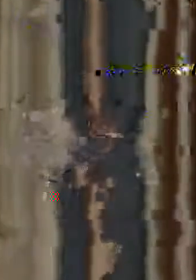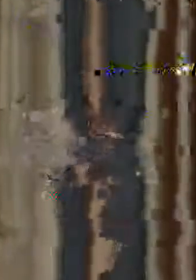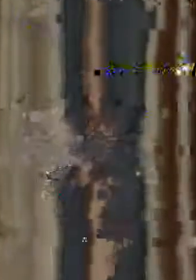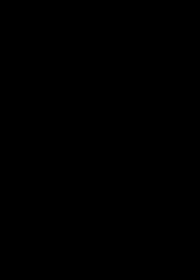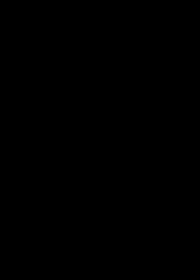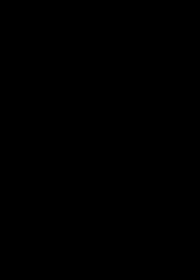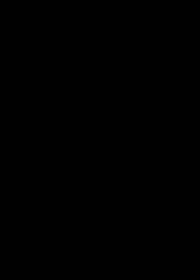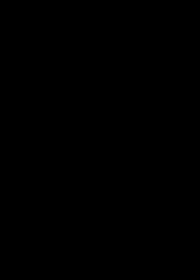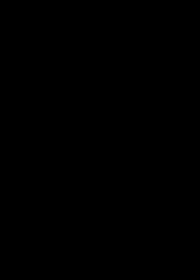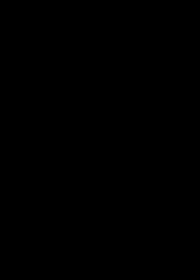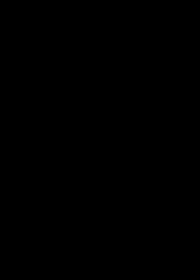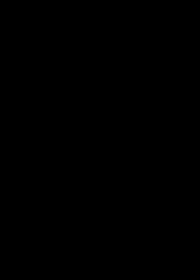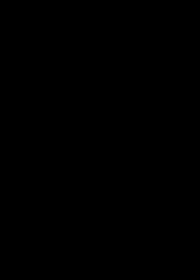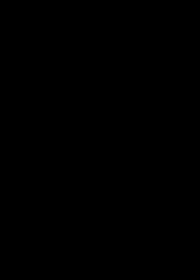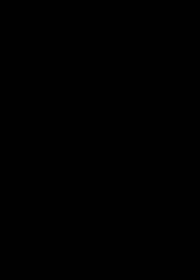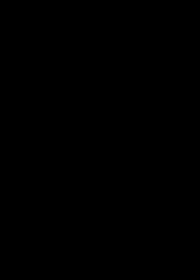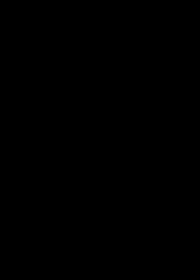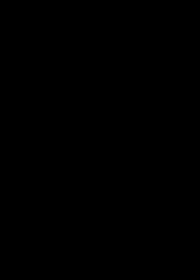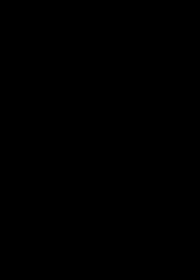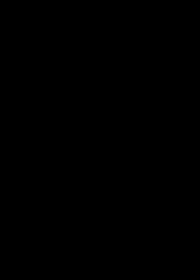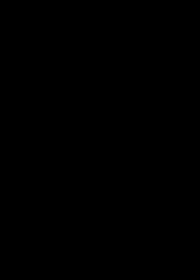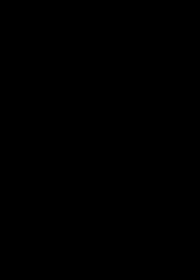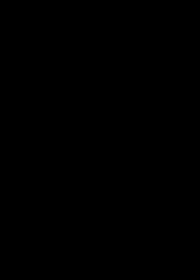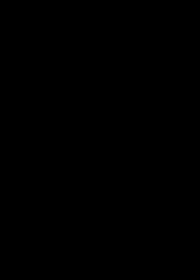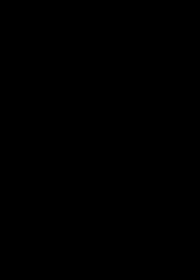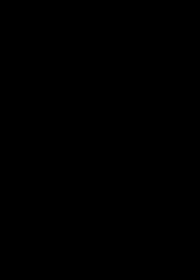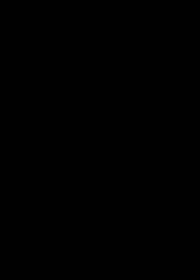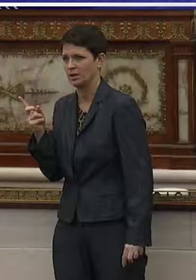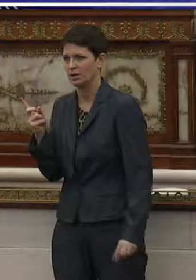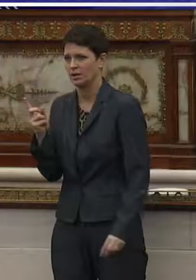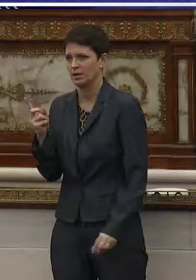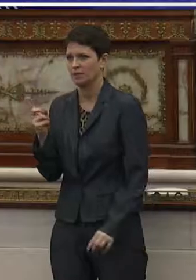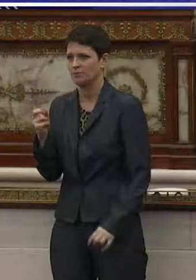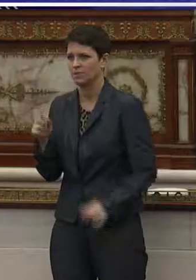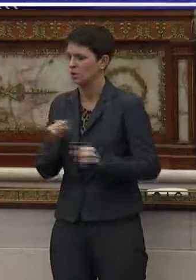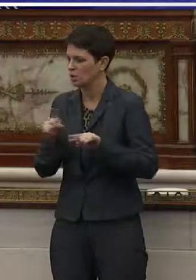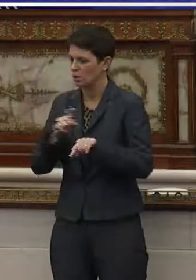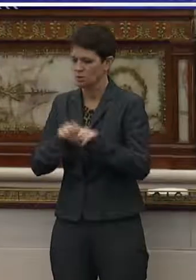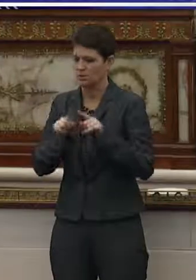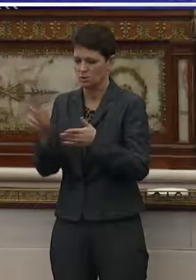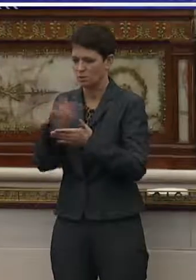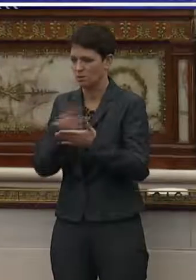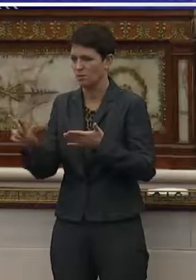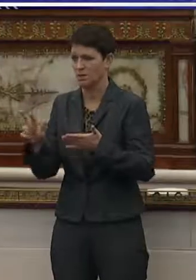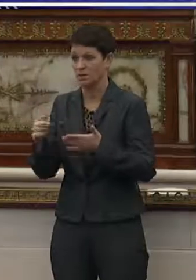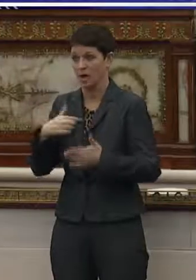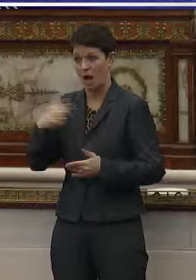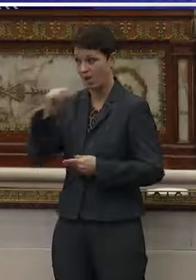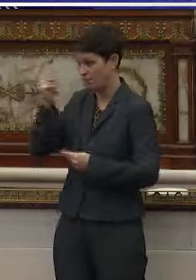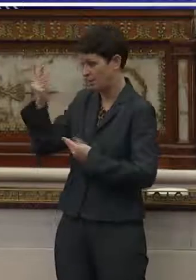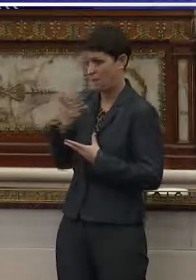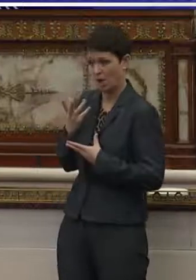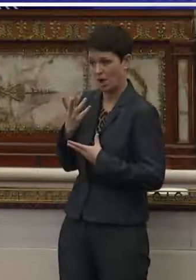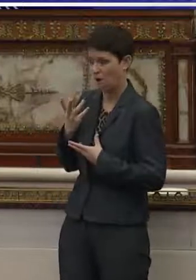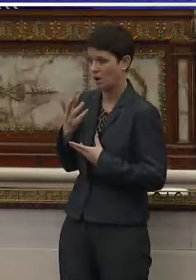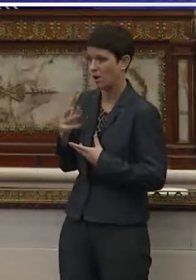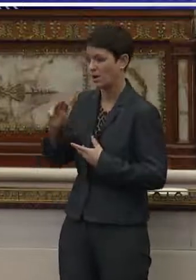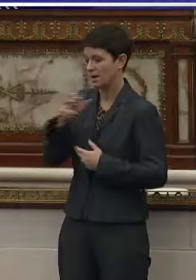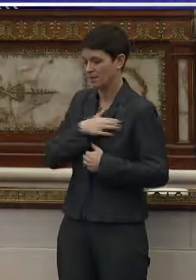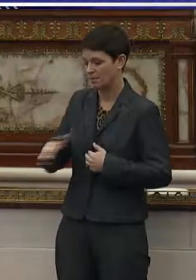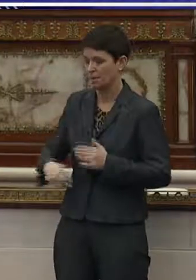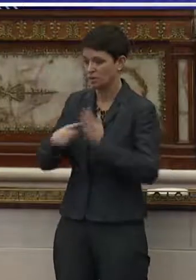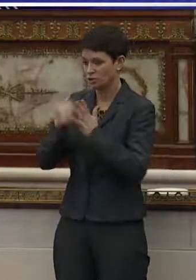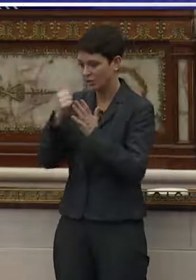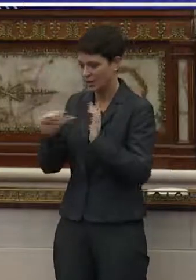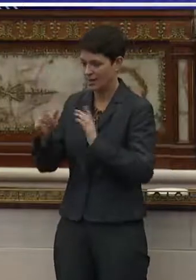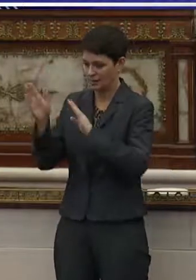3 weeks. I am not aware, has the mayor shared any plan with